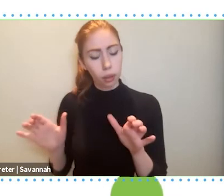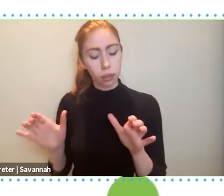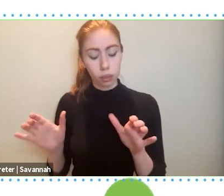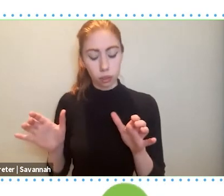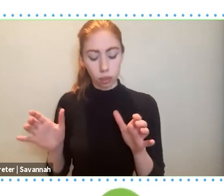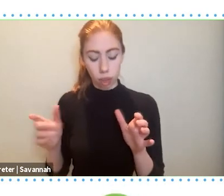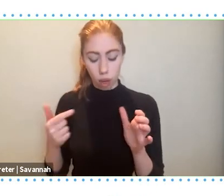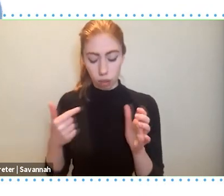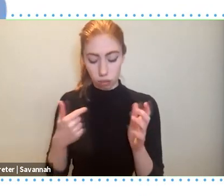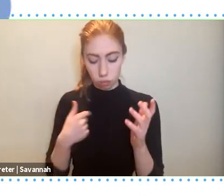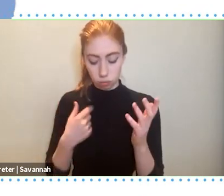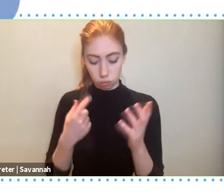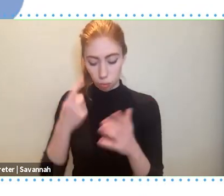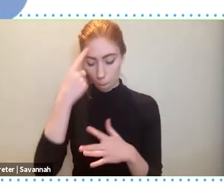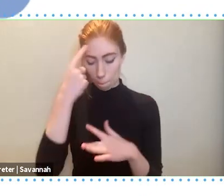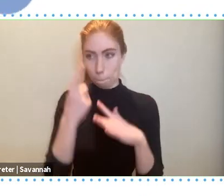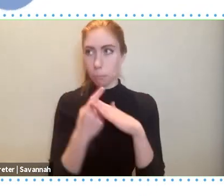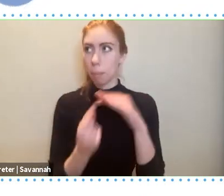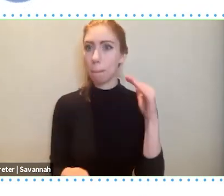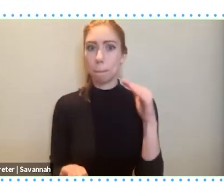thought.